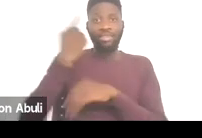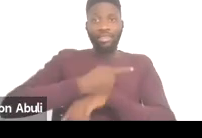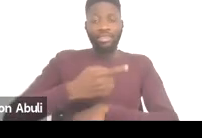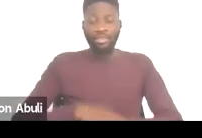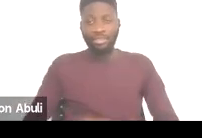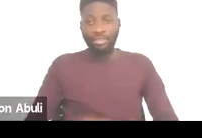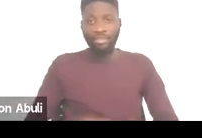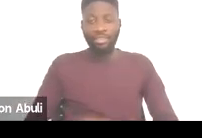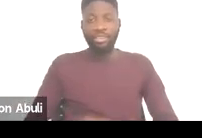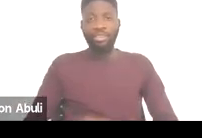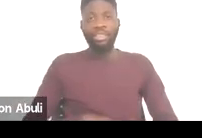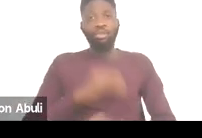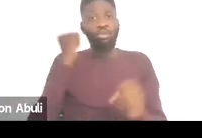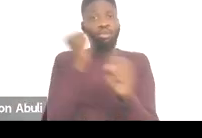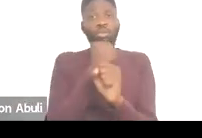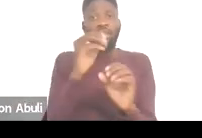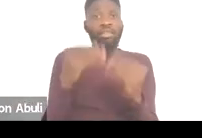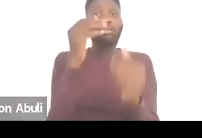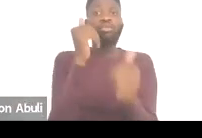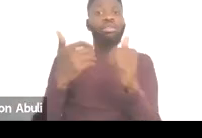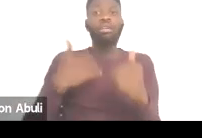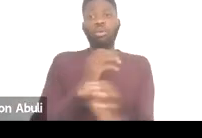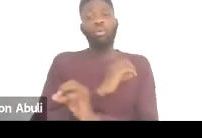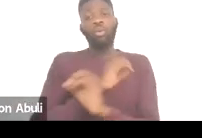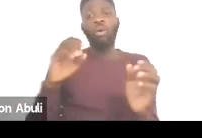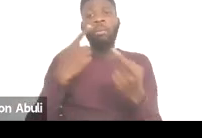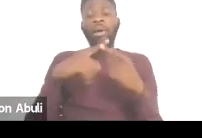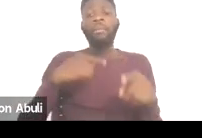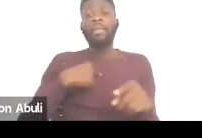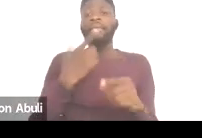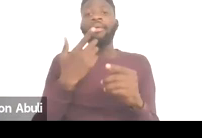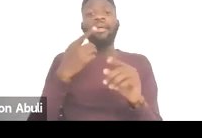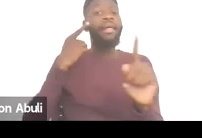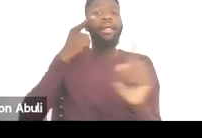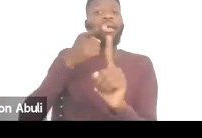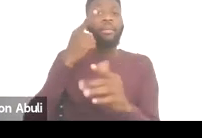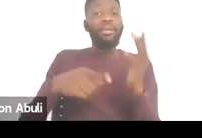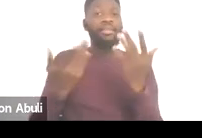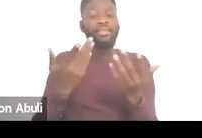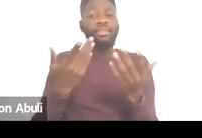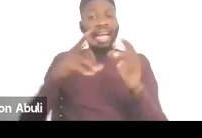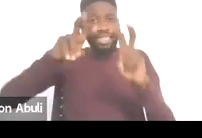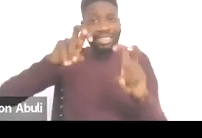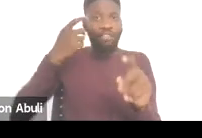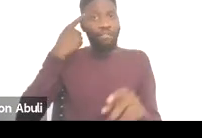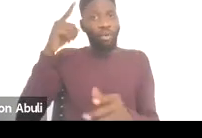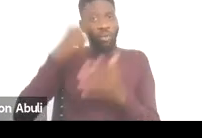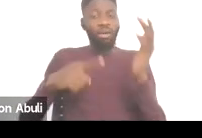with no job to give. But what am I going to be looking at? It will take